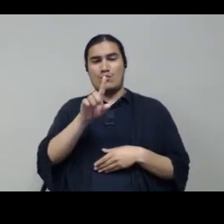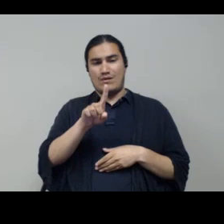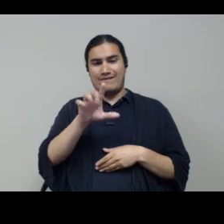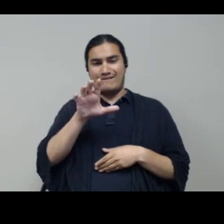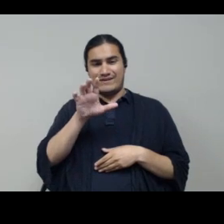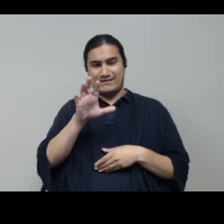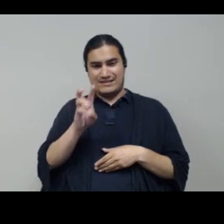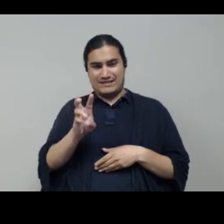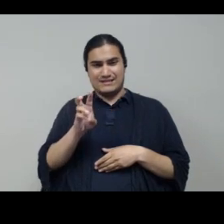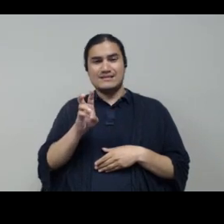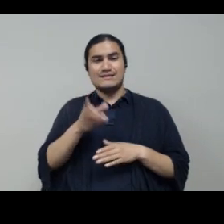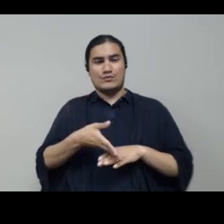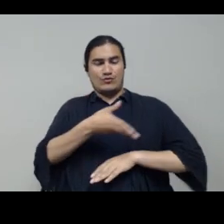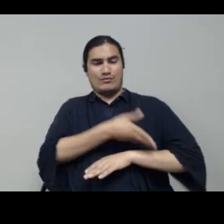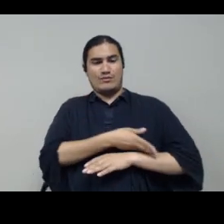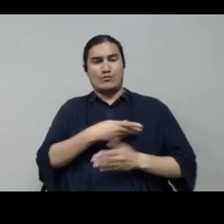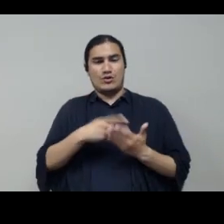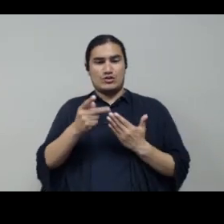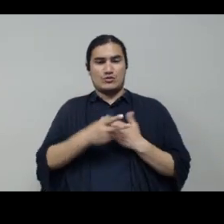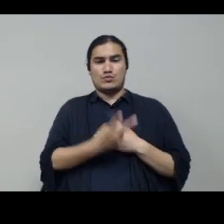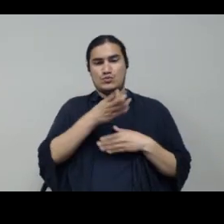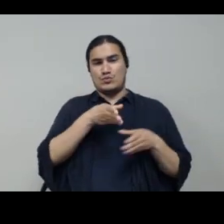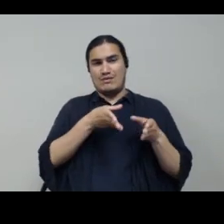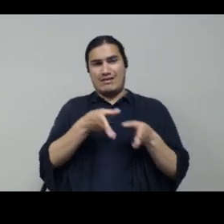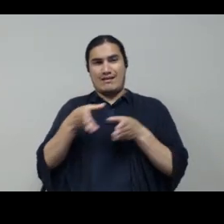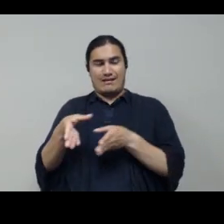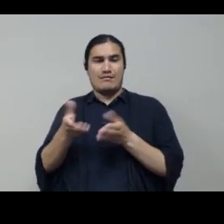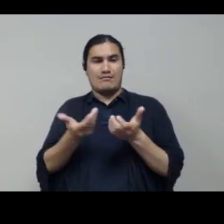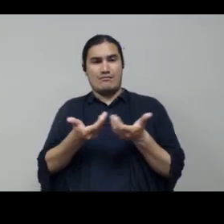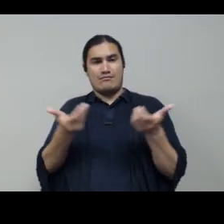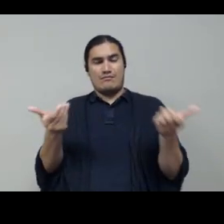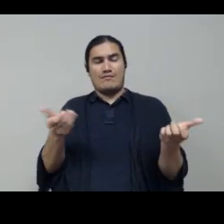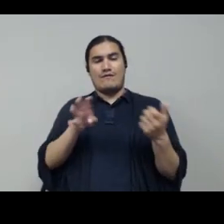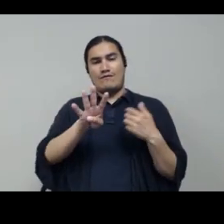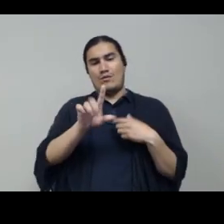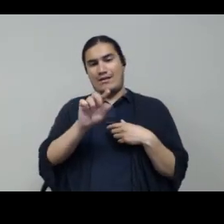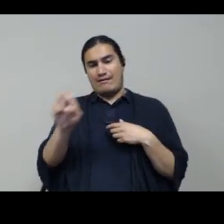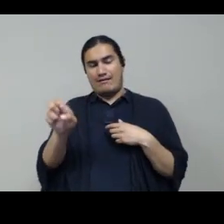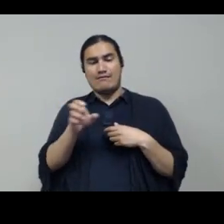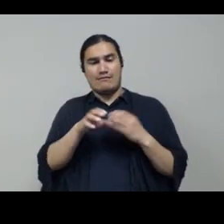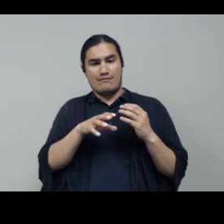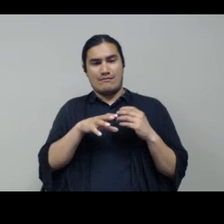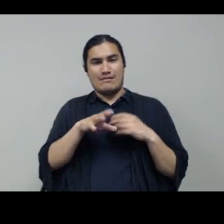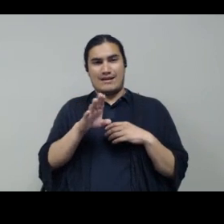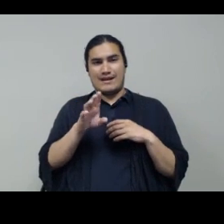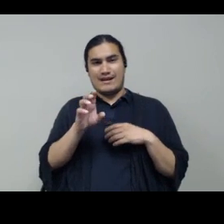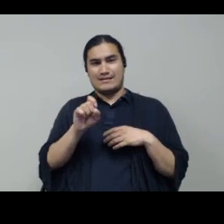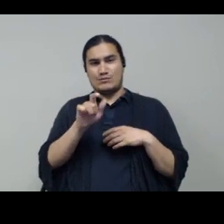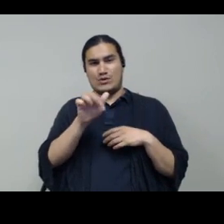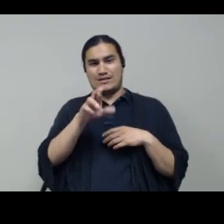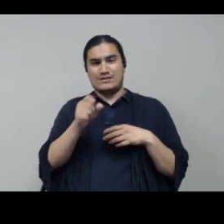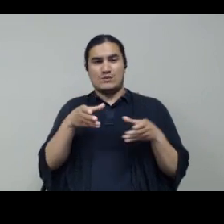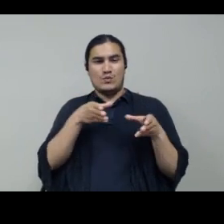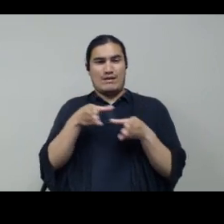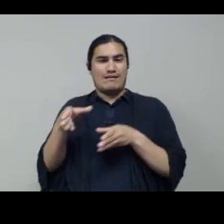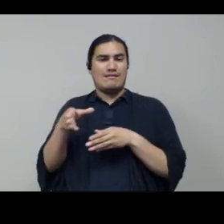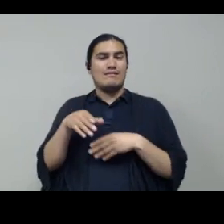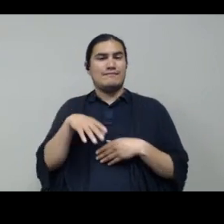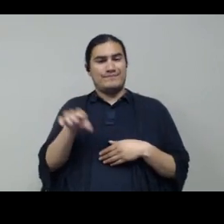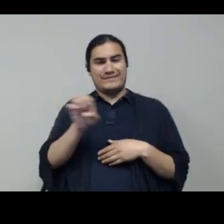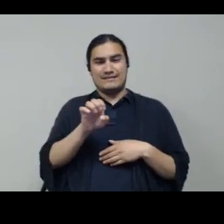project will convert a 2-lane conventional highway into a 4-lane expressway between the city of San Juan Bautista and Hollister.